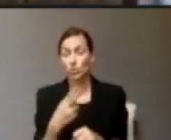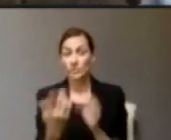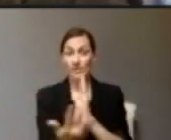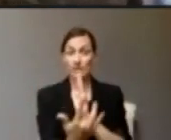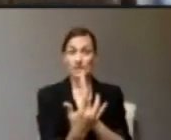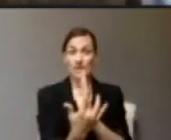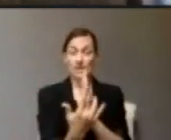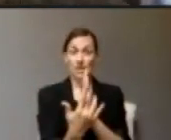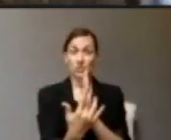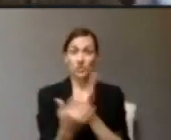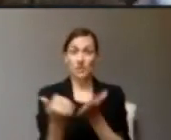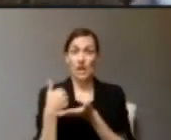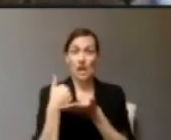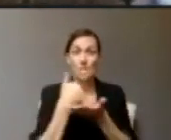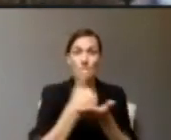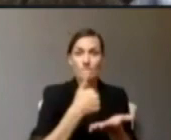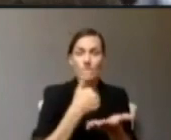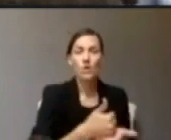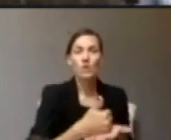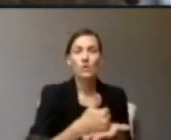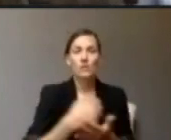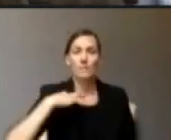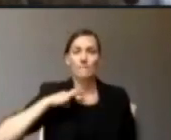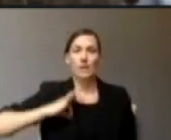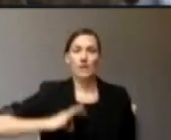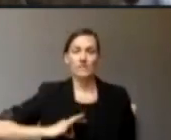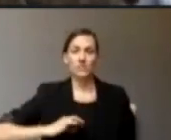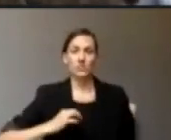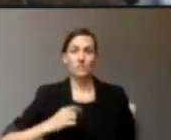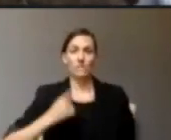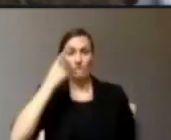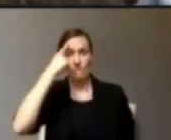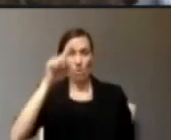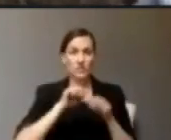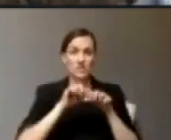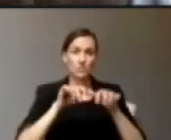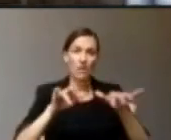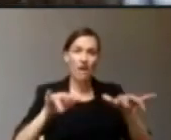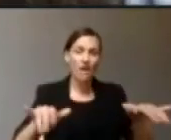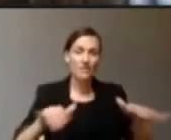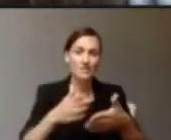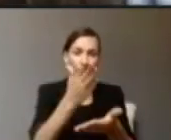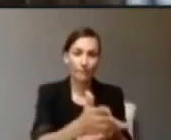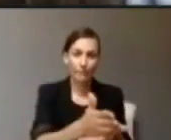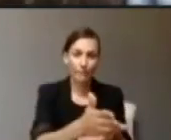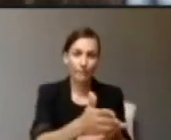most helpful and beneficial to stopping the spread of this disease.